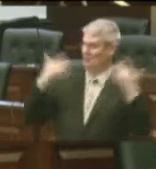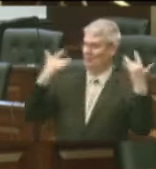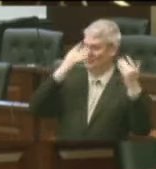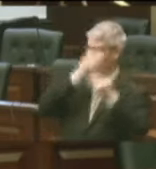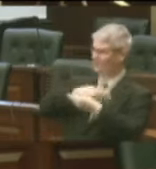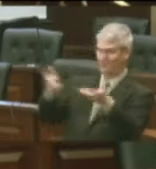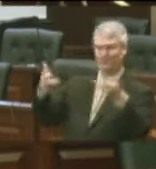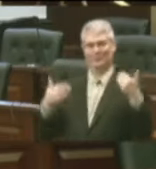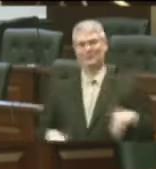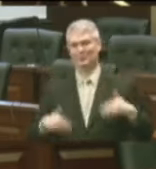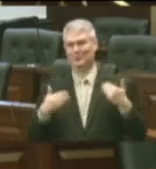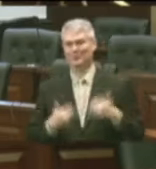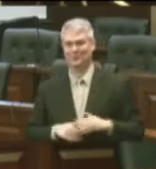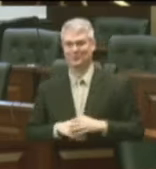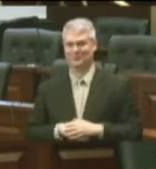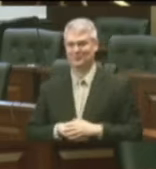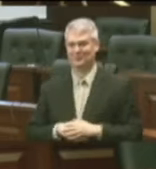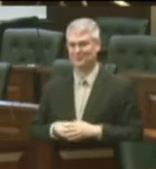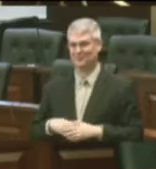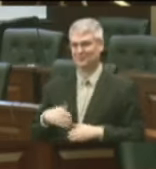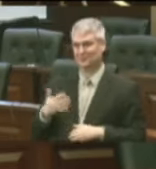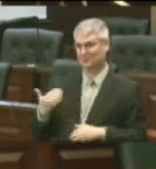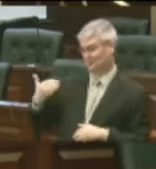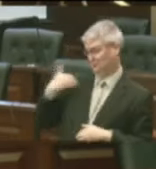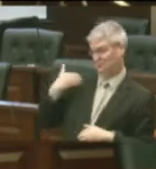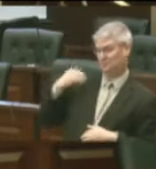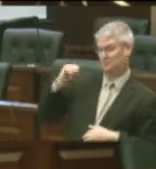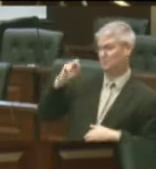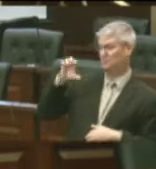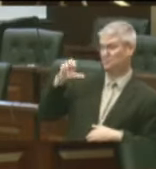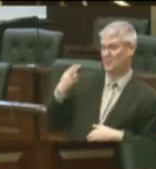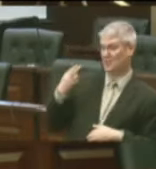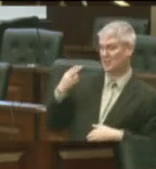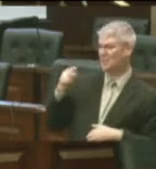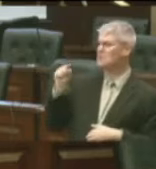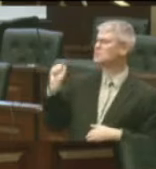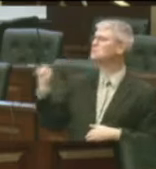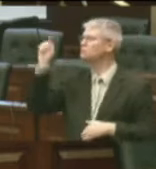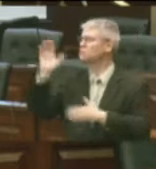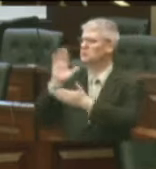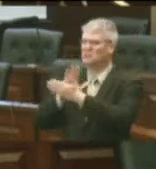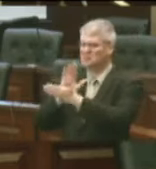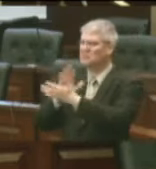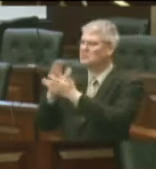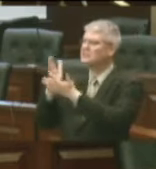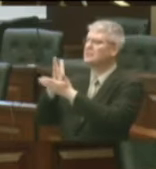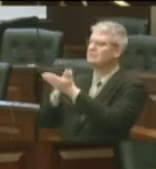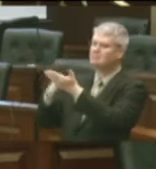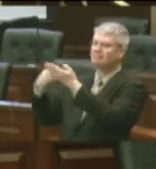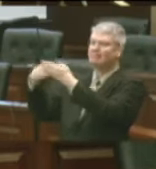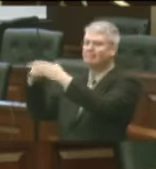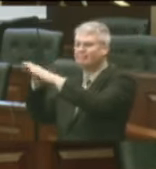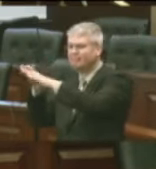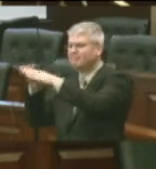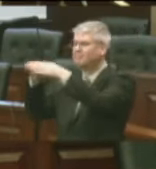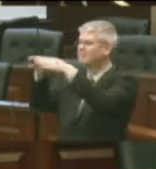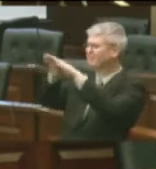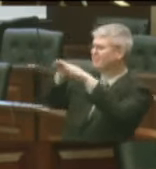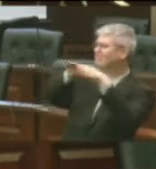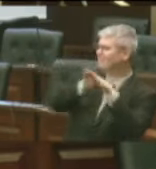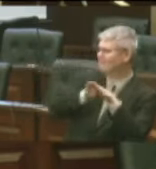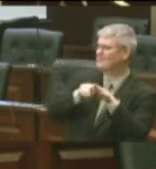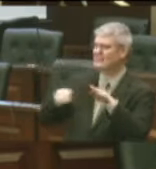Back in March, when schools went into soft closure, and we all took a deep breath as we considered the outlook for